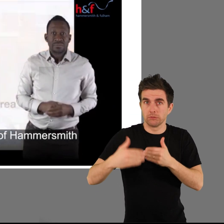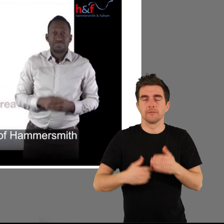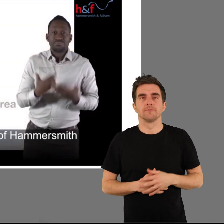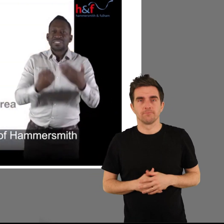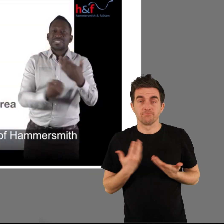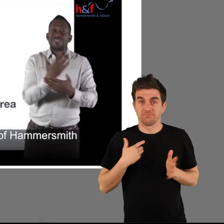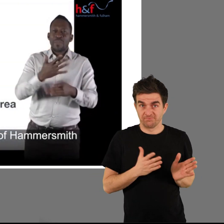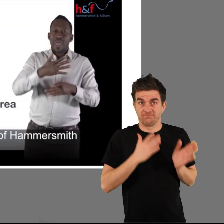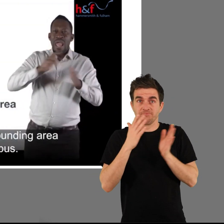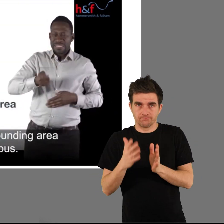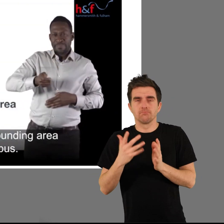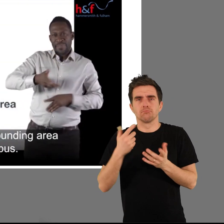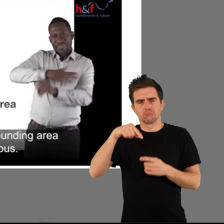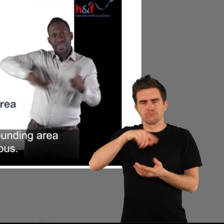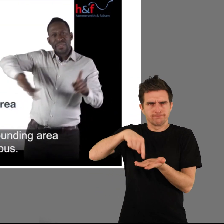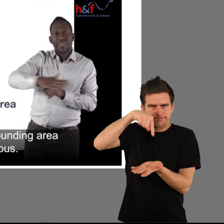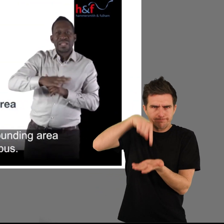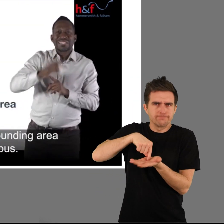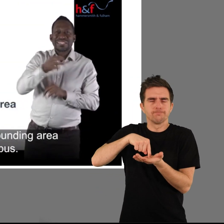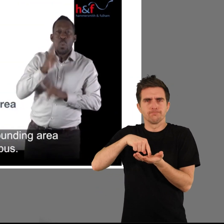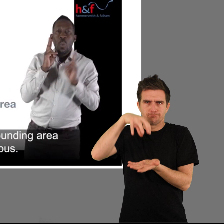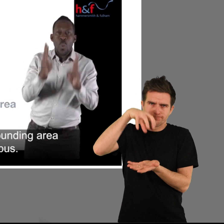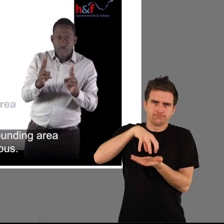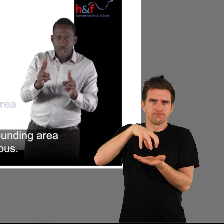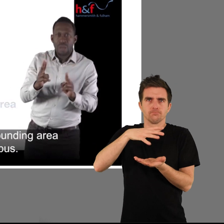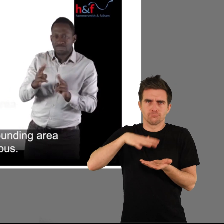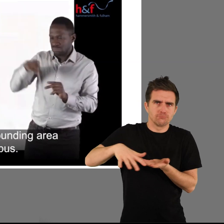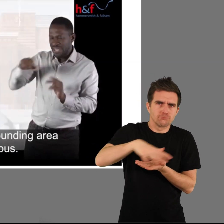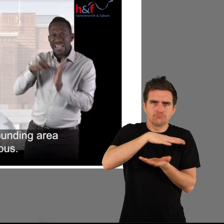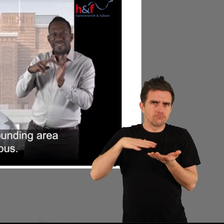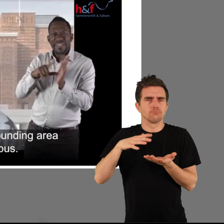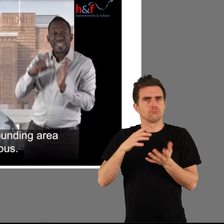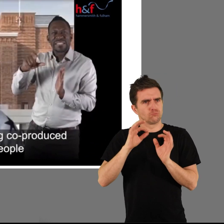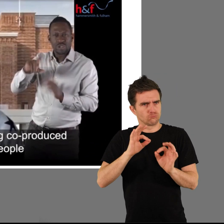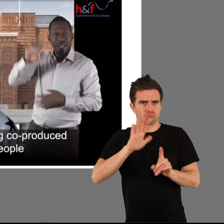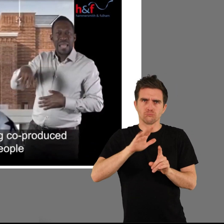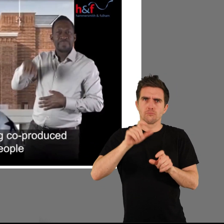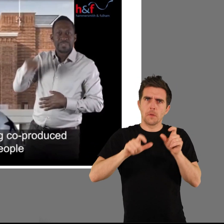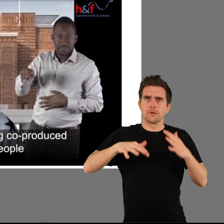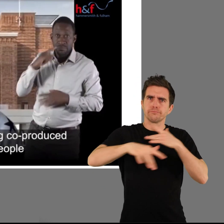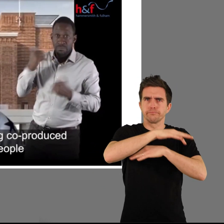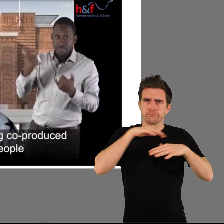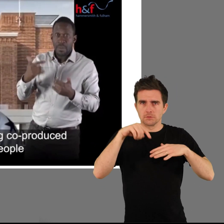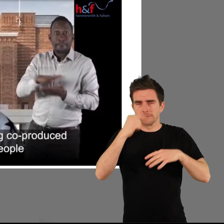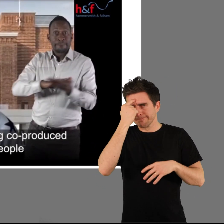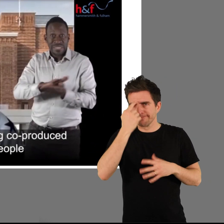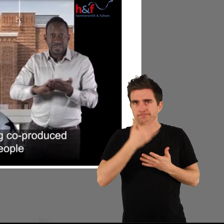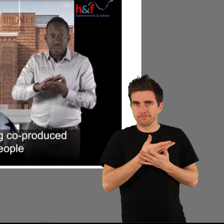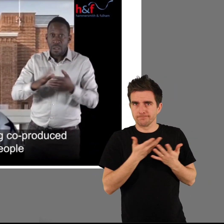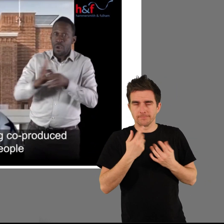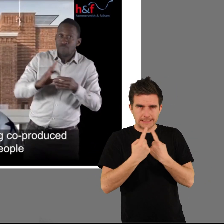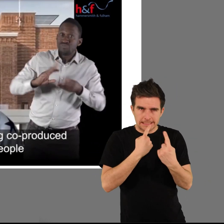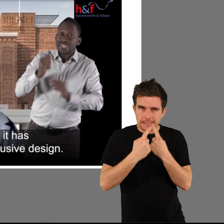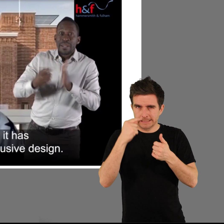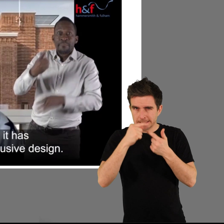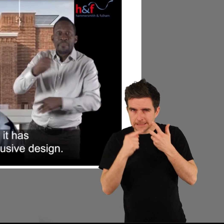And then the development of Hammersmith Town Hall and the surrounding area as a civic campus. This work is already being co-produced with disabled